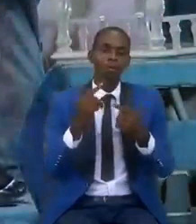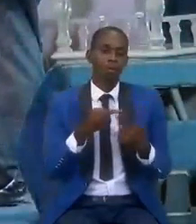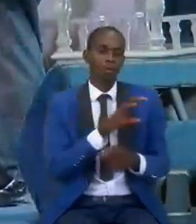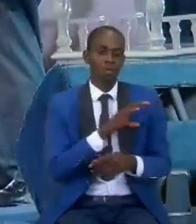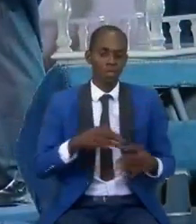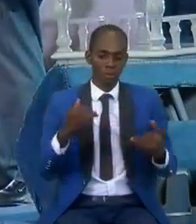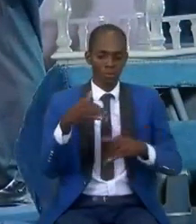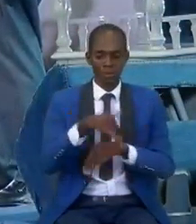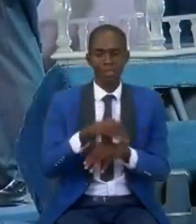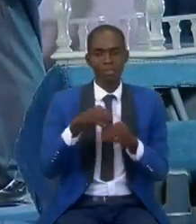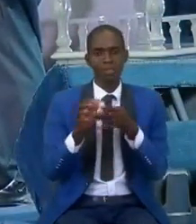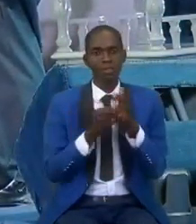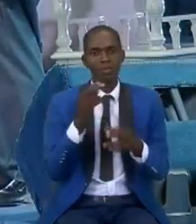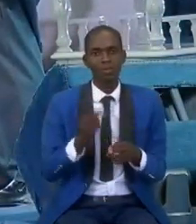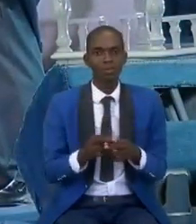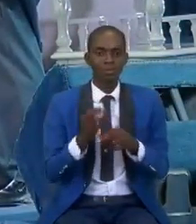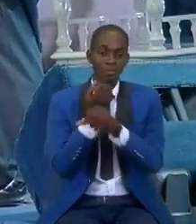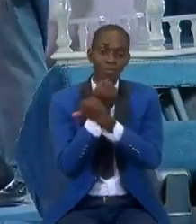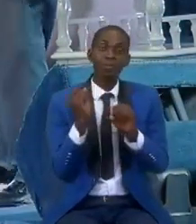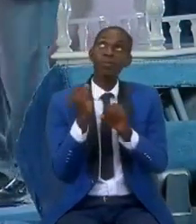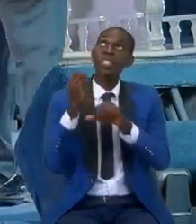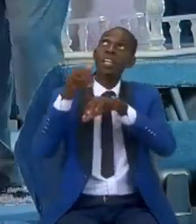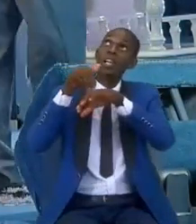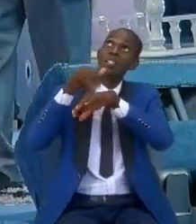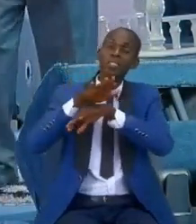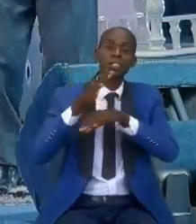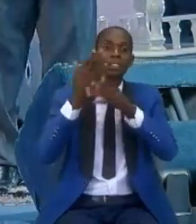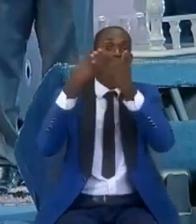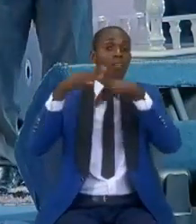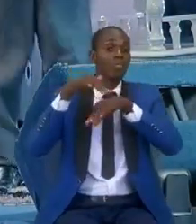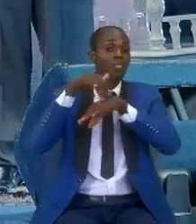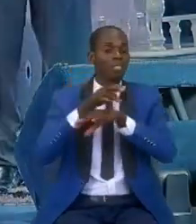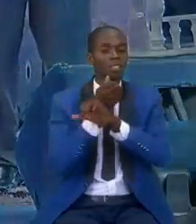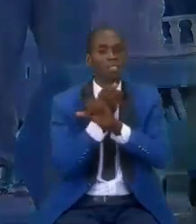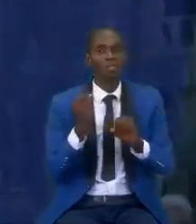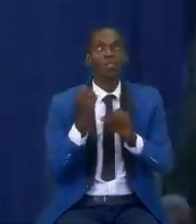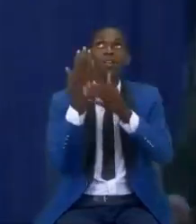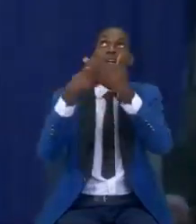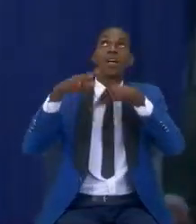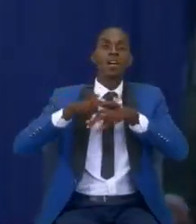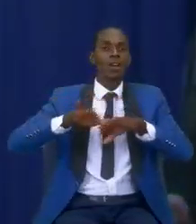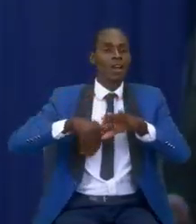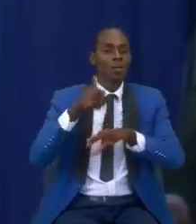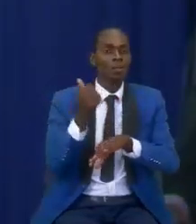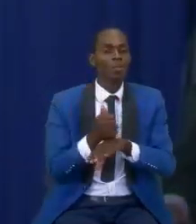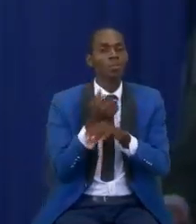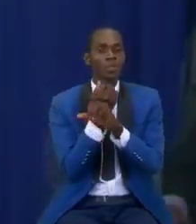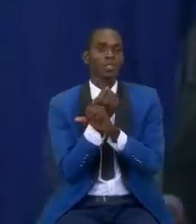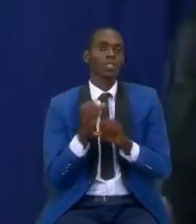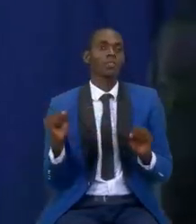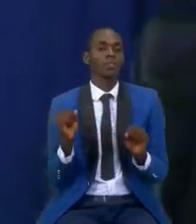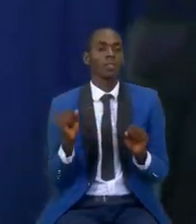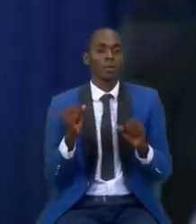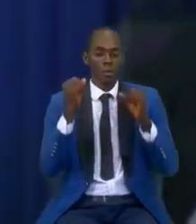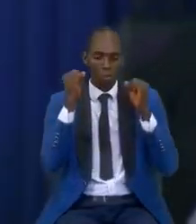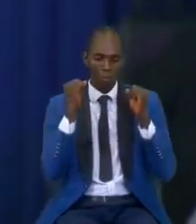approved salvation. Effective salvation. Powerful salvation. Total redemption